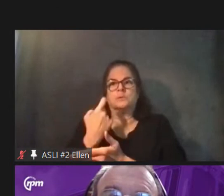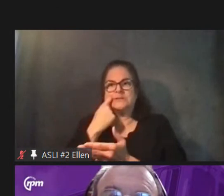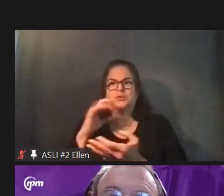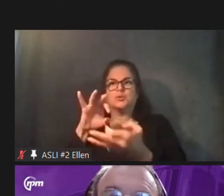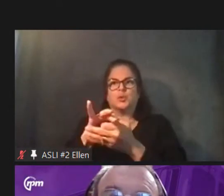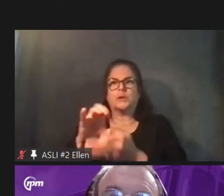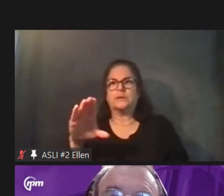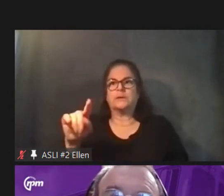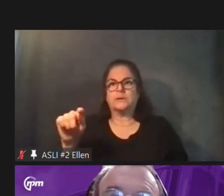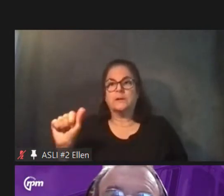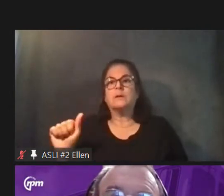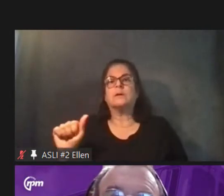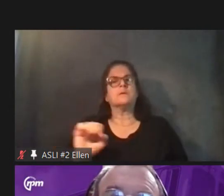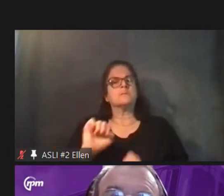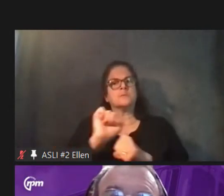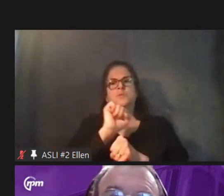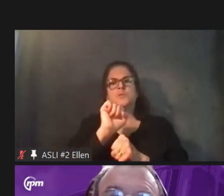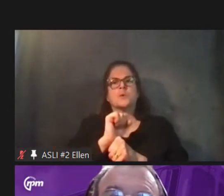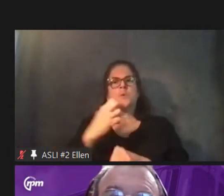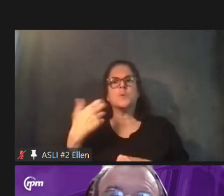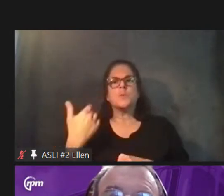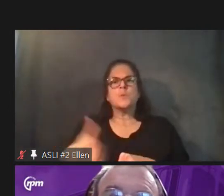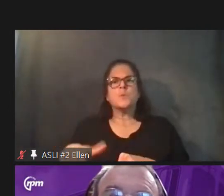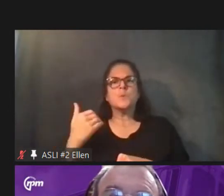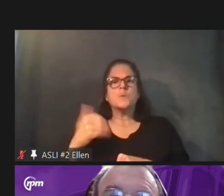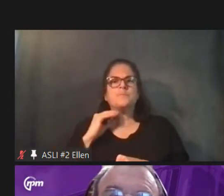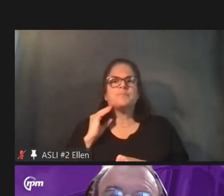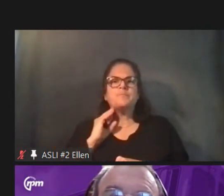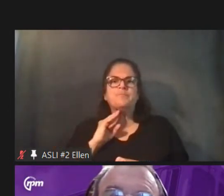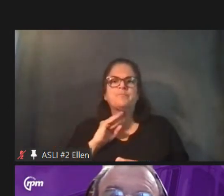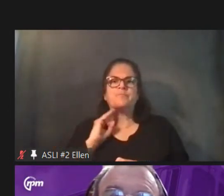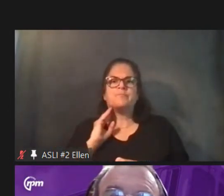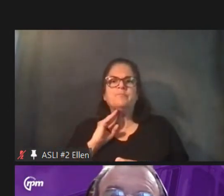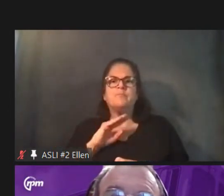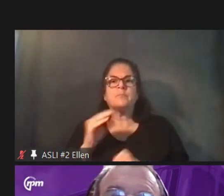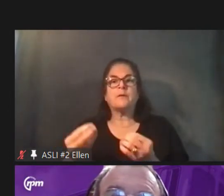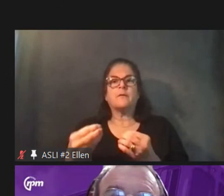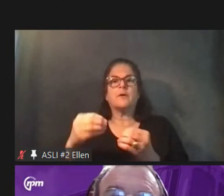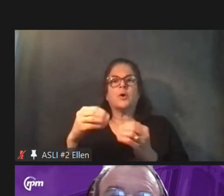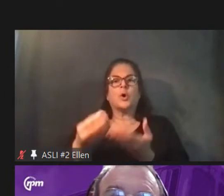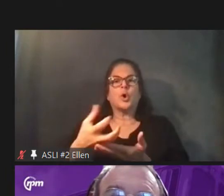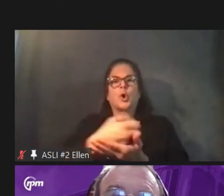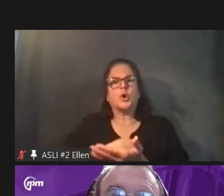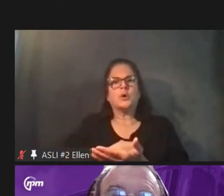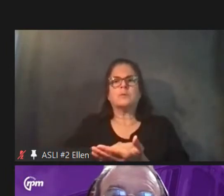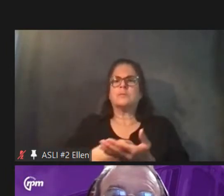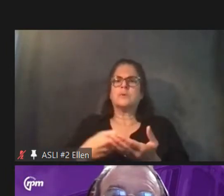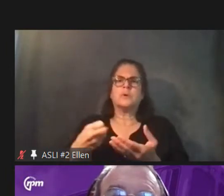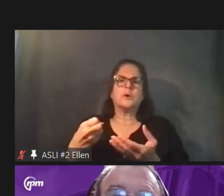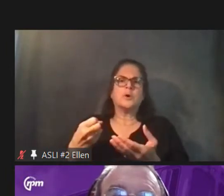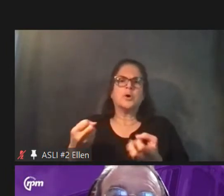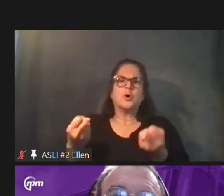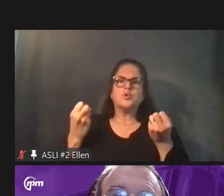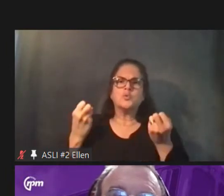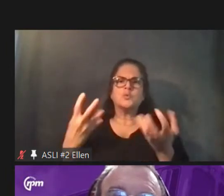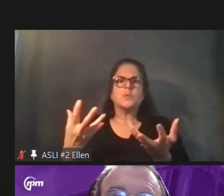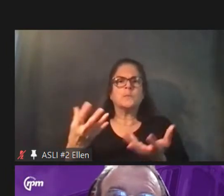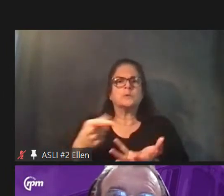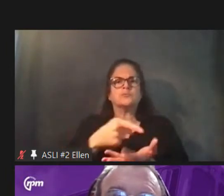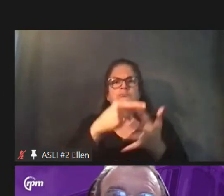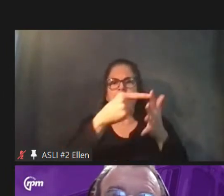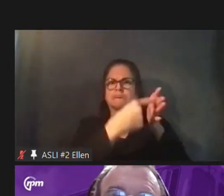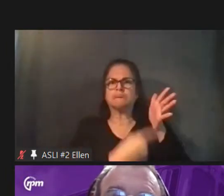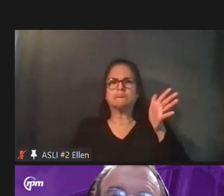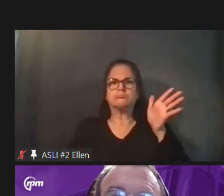hours, and contractor and subcontractor employees have earned over $33.5 million in wages. To date,